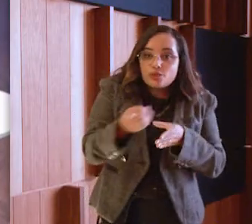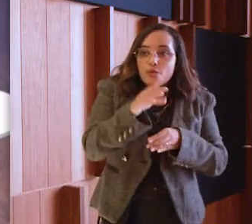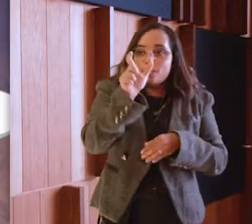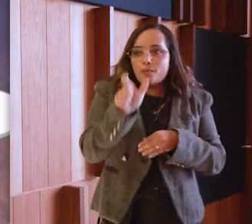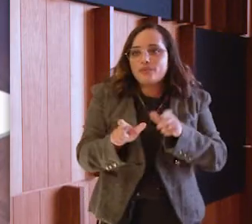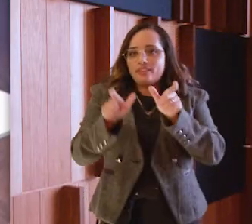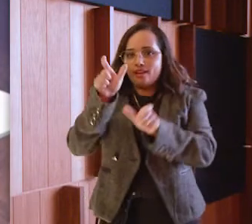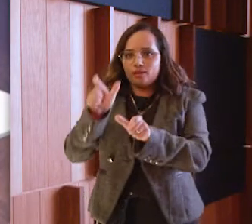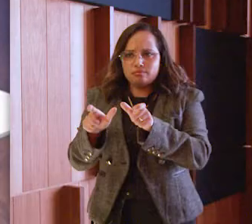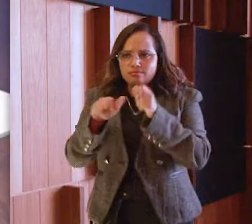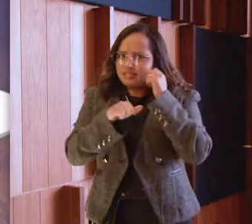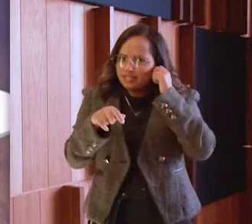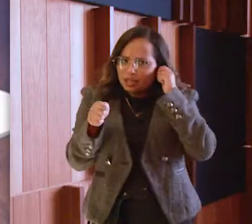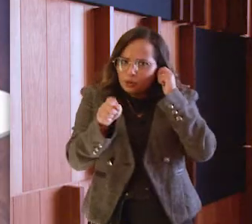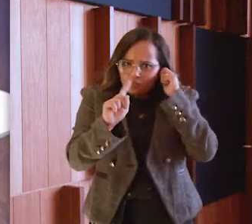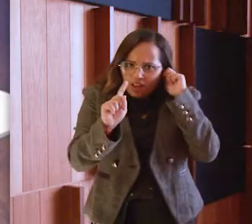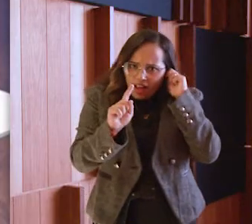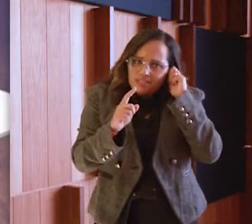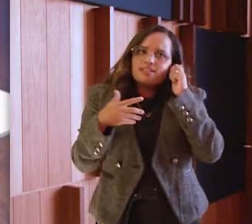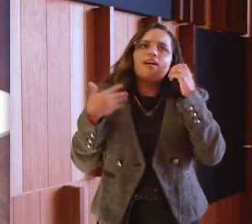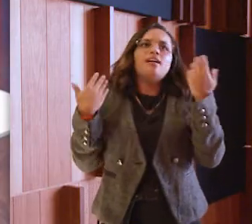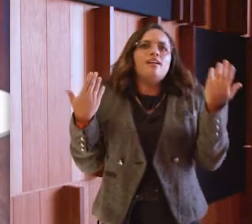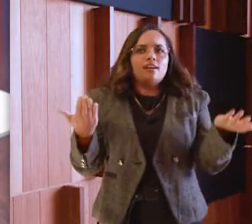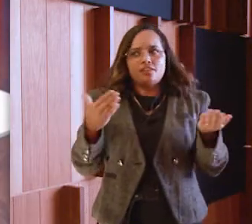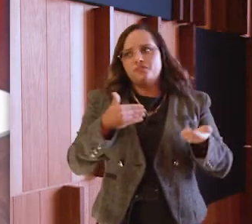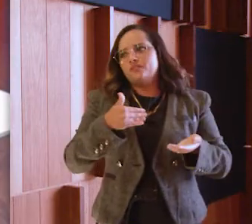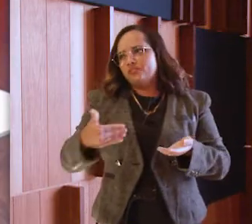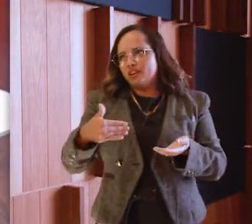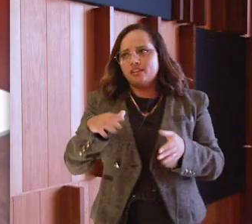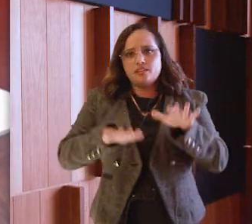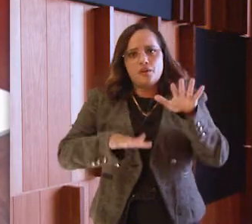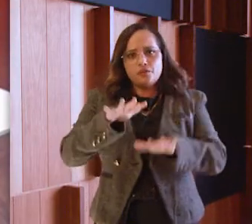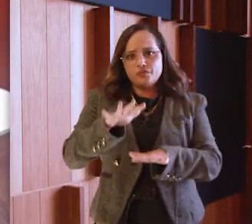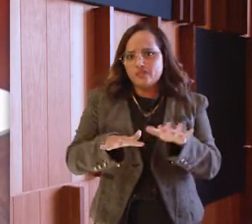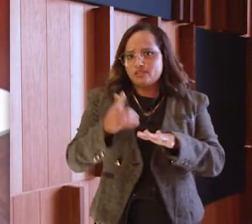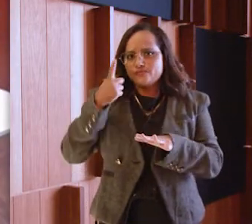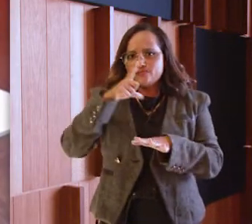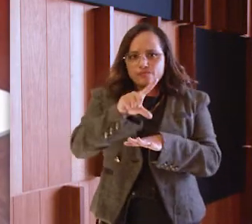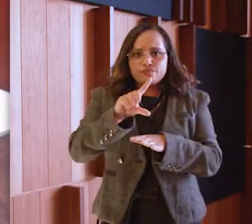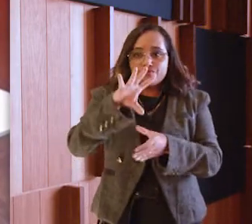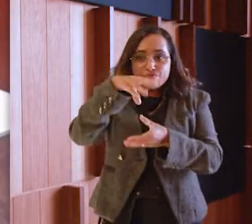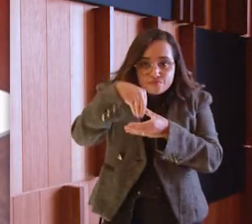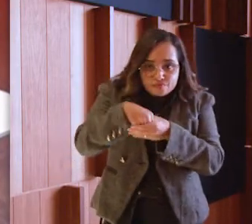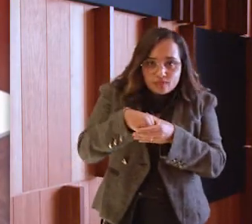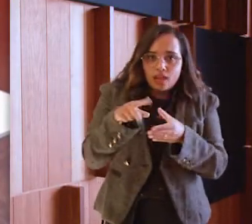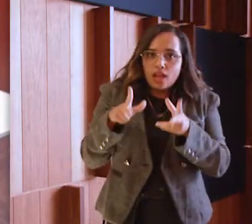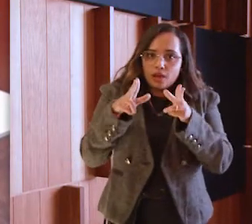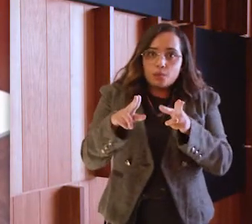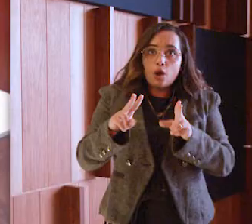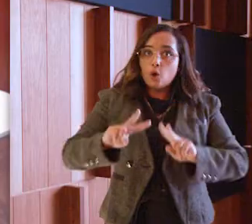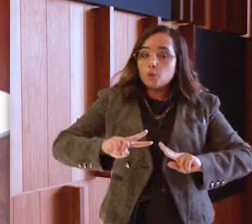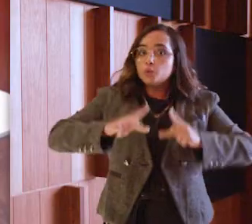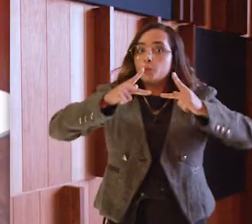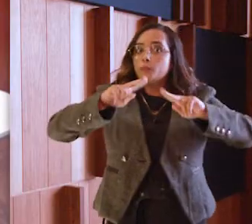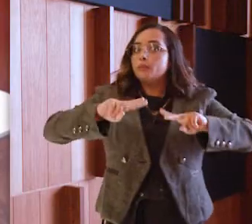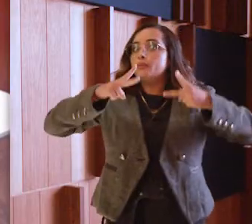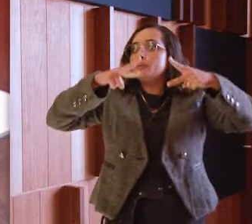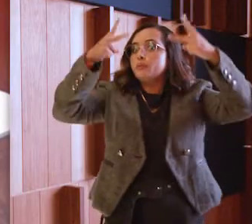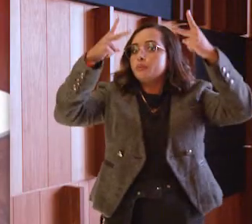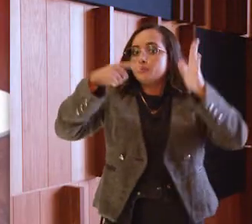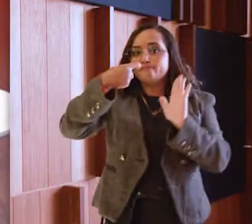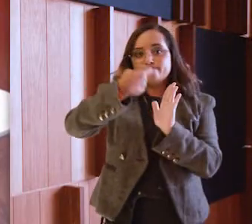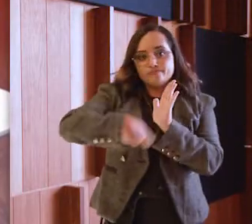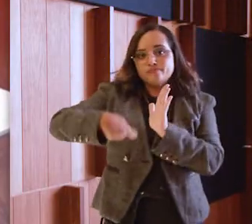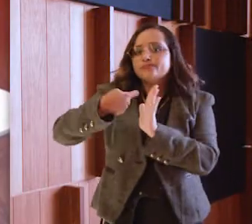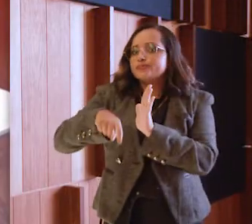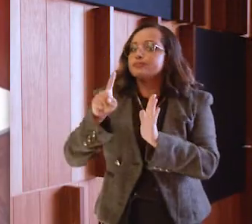end up with double, maybe triple taxation. There could be a lot of speed bumps along the way. So it's going to be critical that we achieve that. We're not going